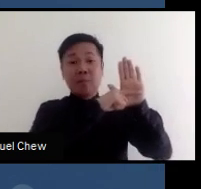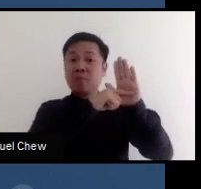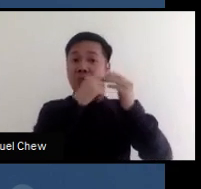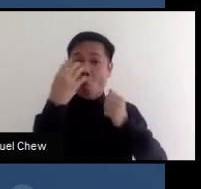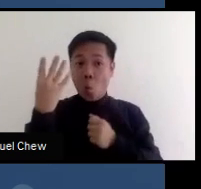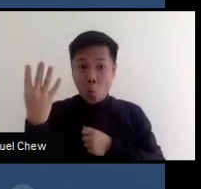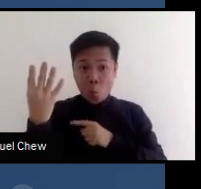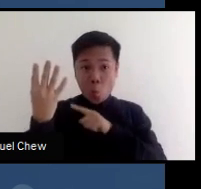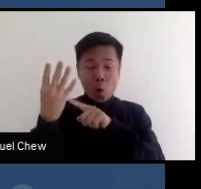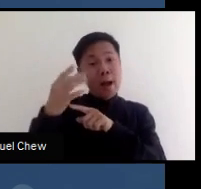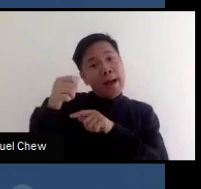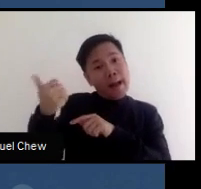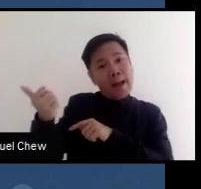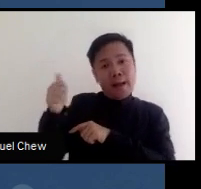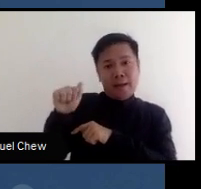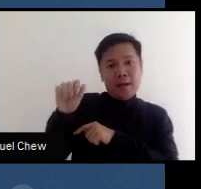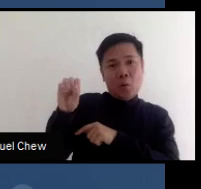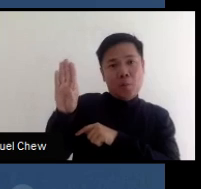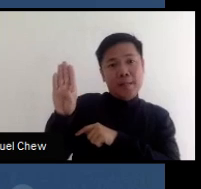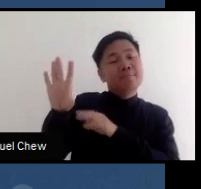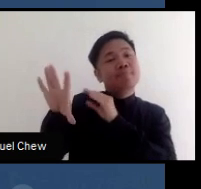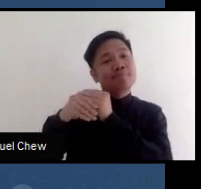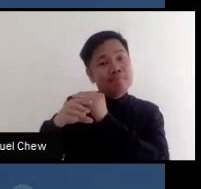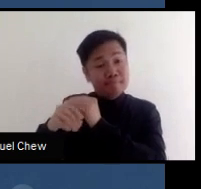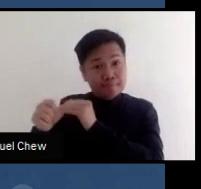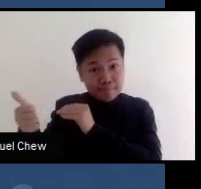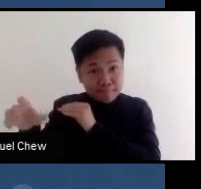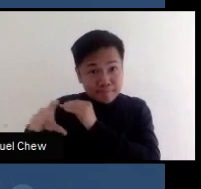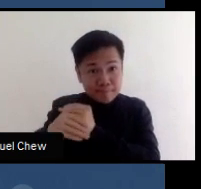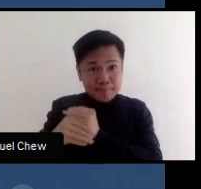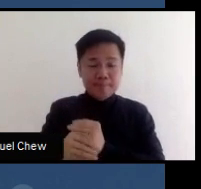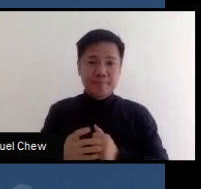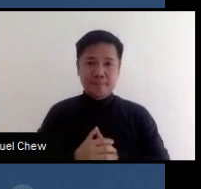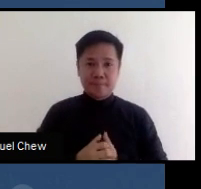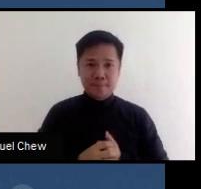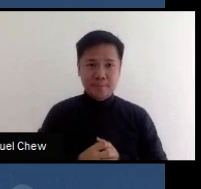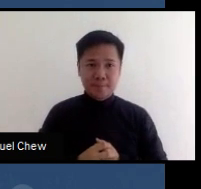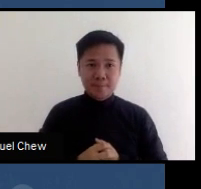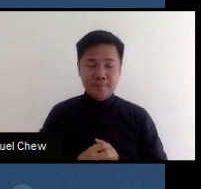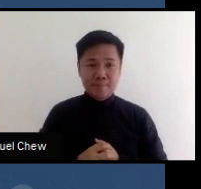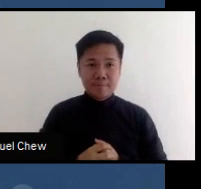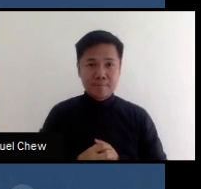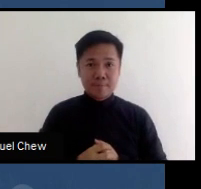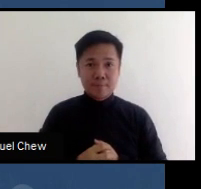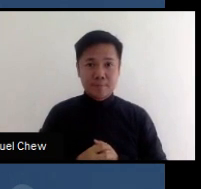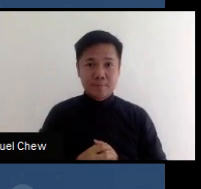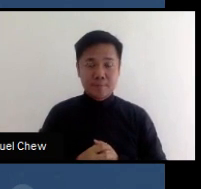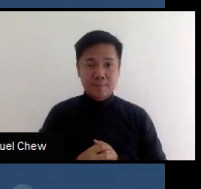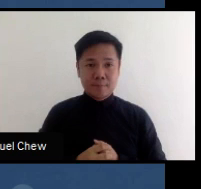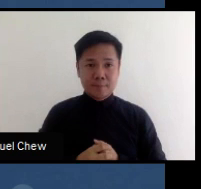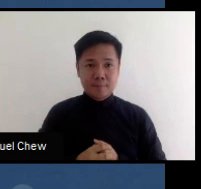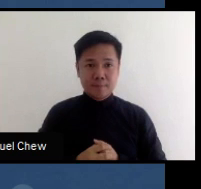other matters, and therefore we will have time